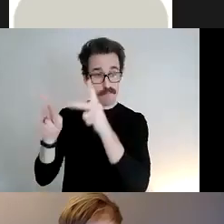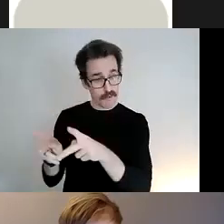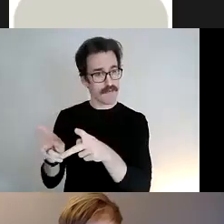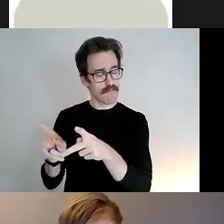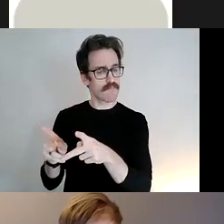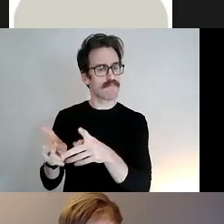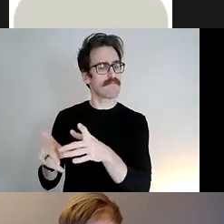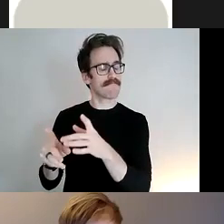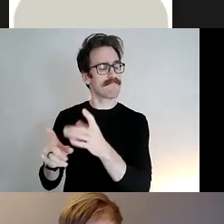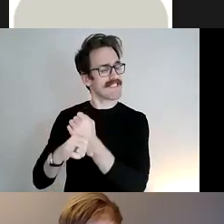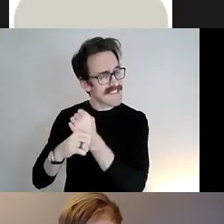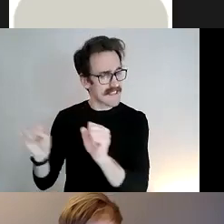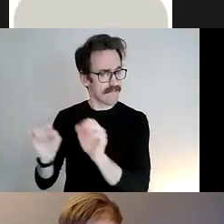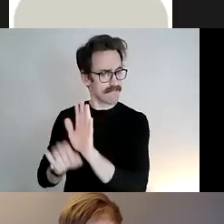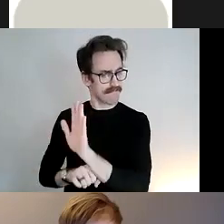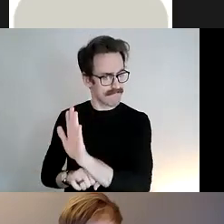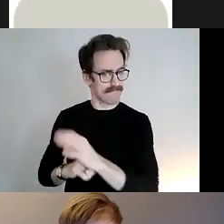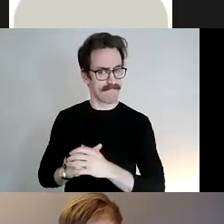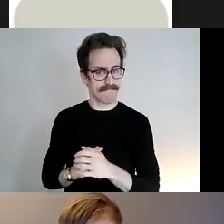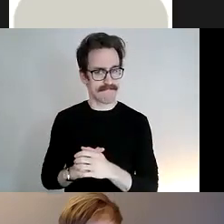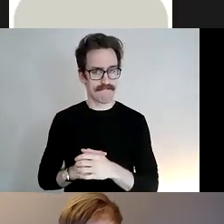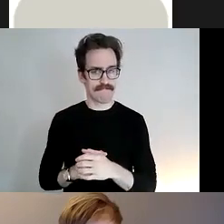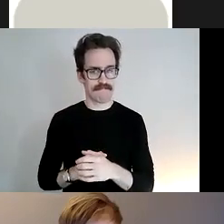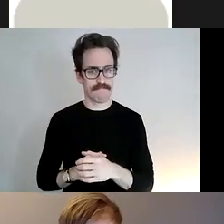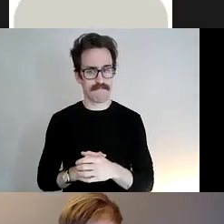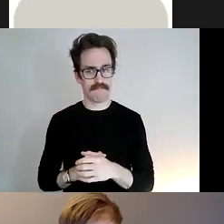be called upon.